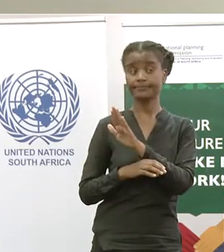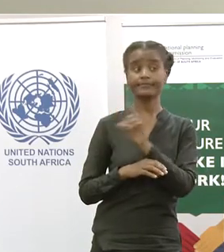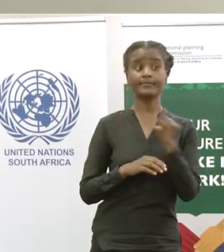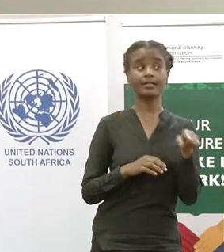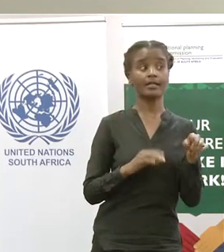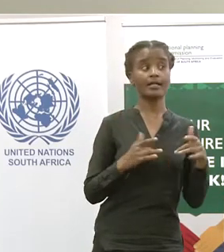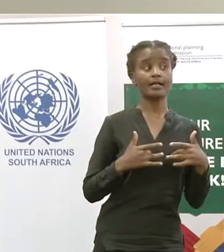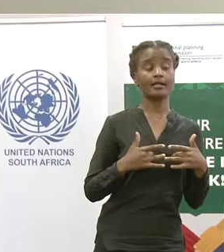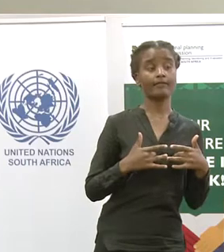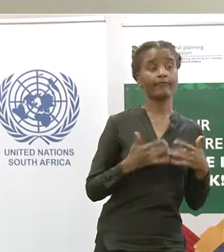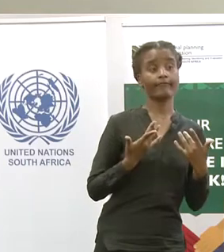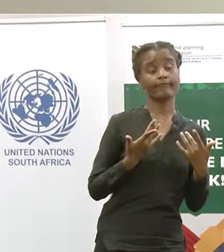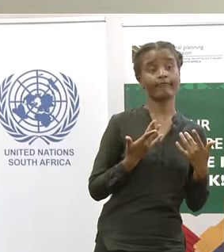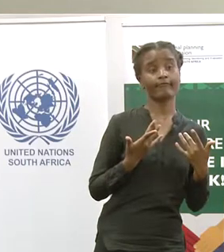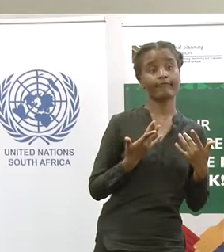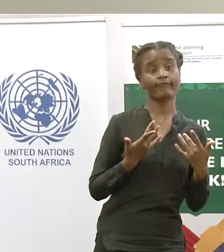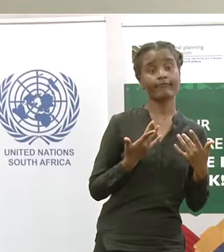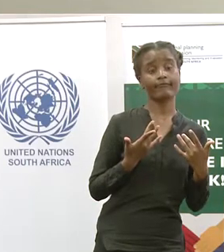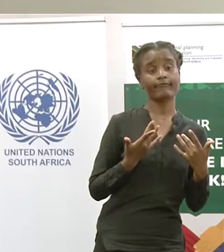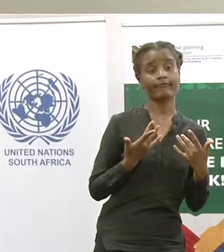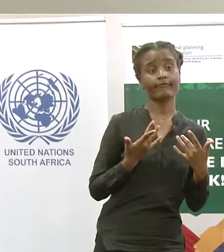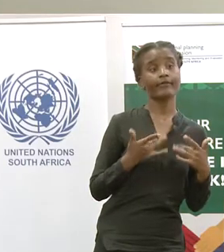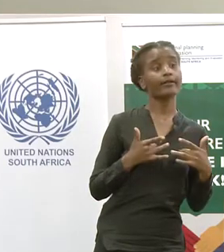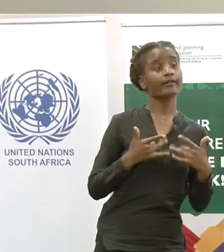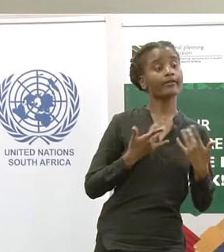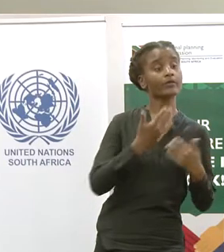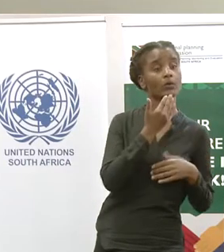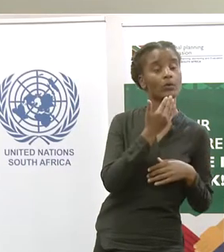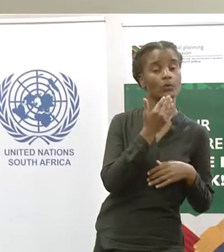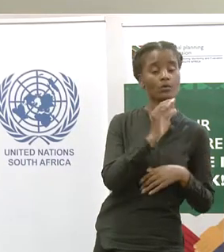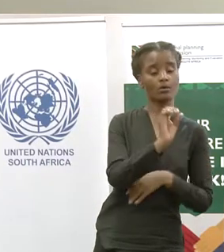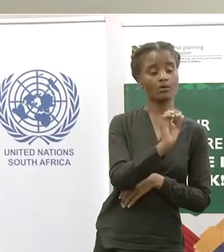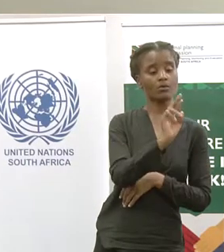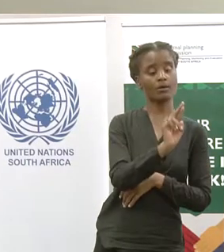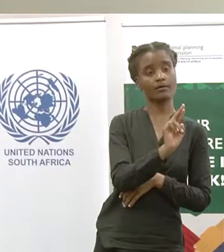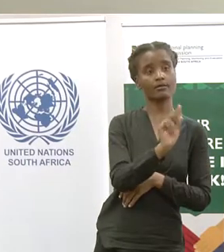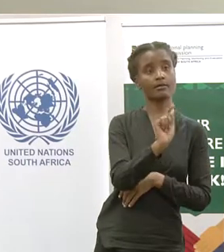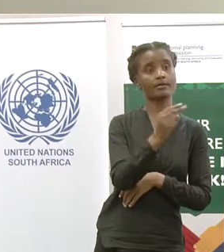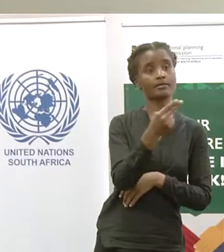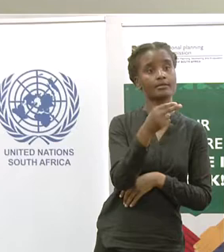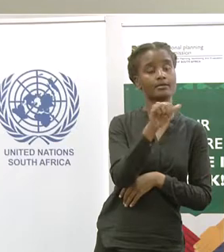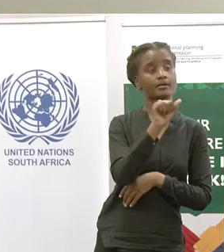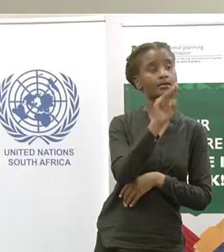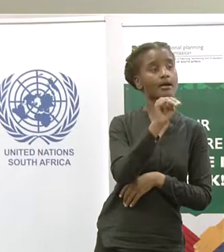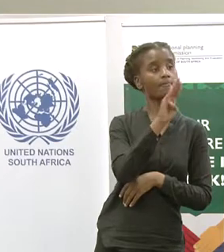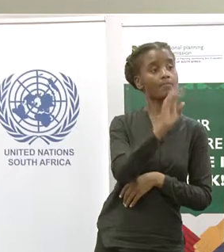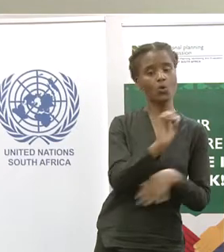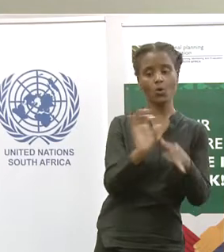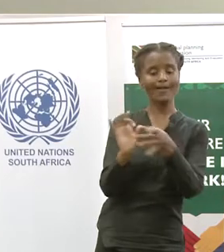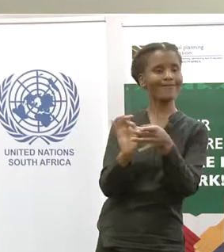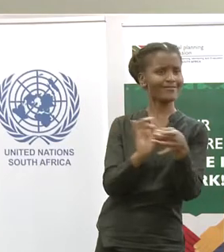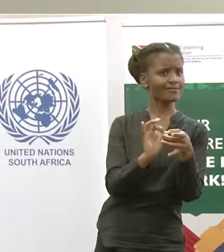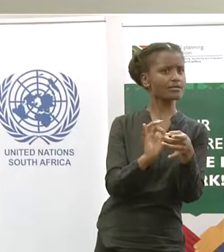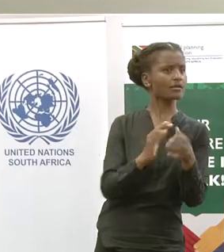life of Dada O.R. Tambo. Because this was